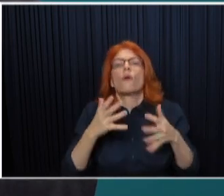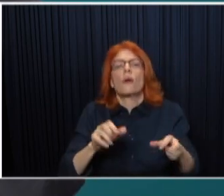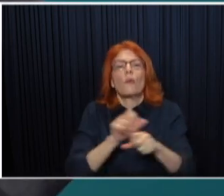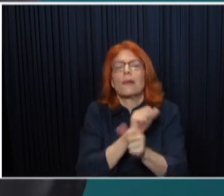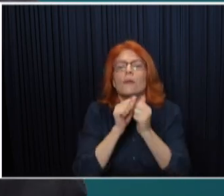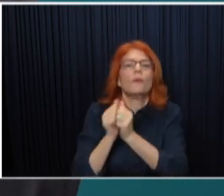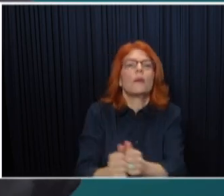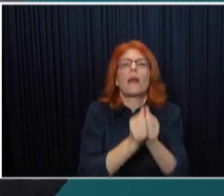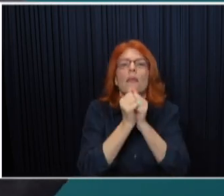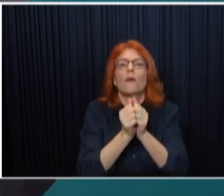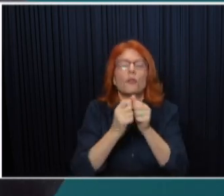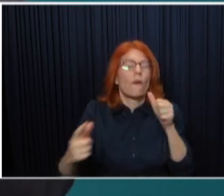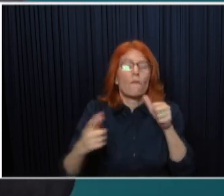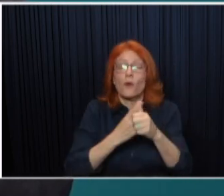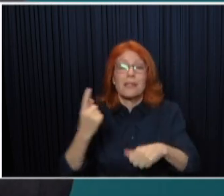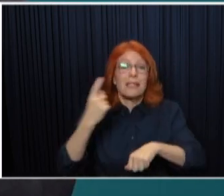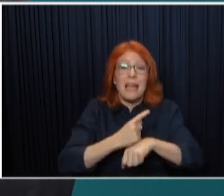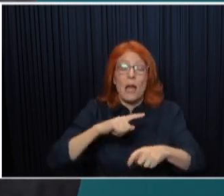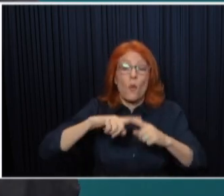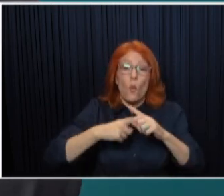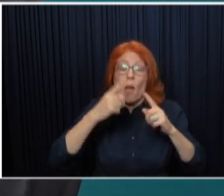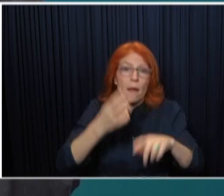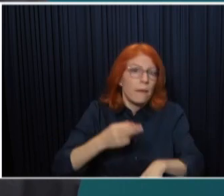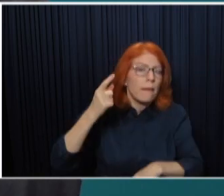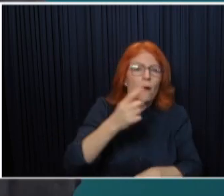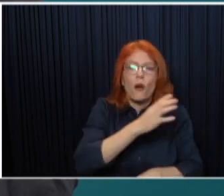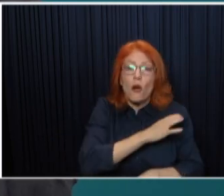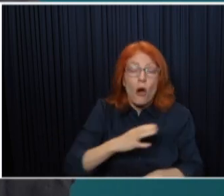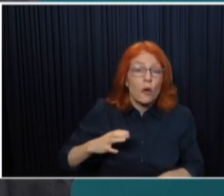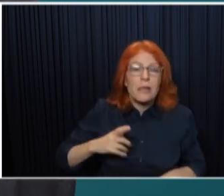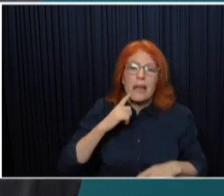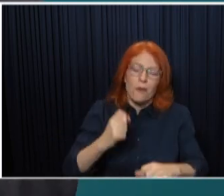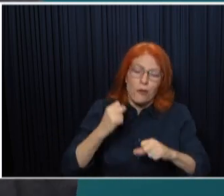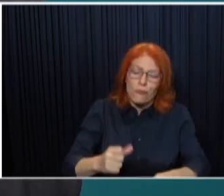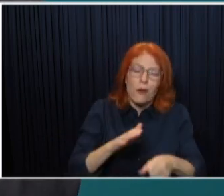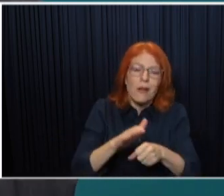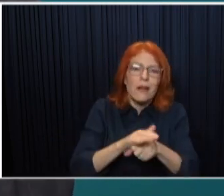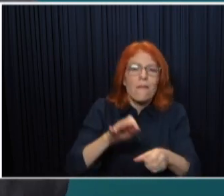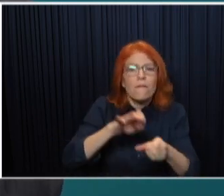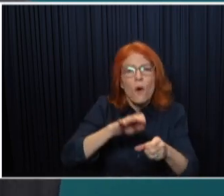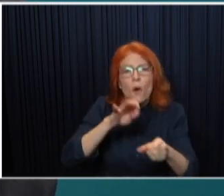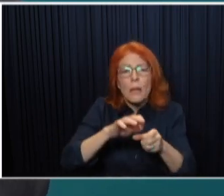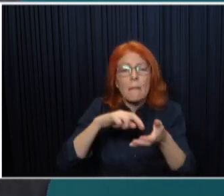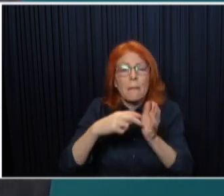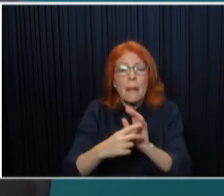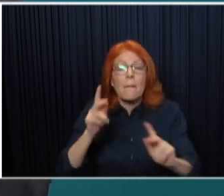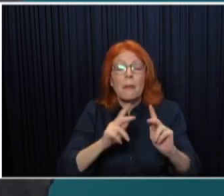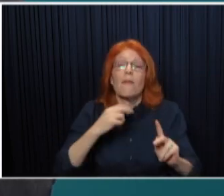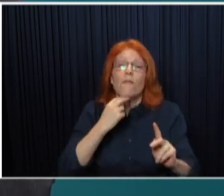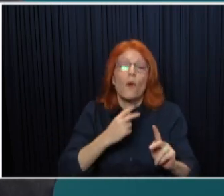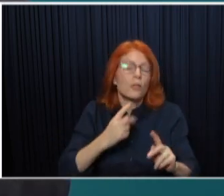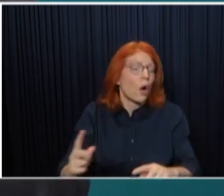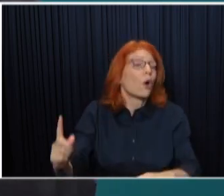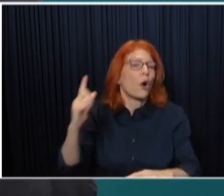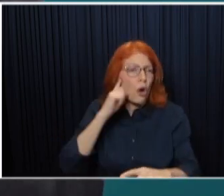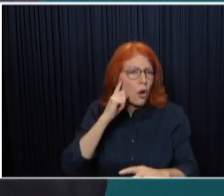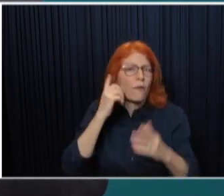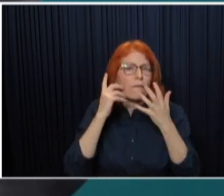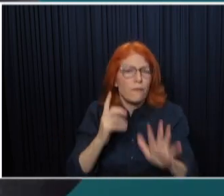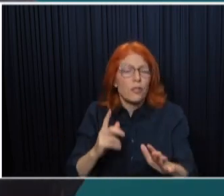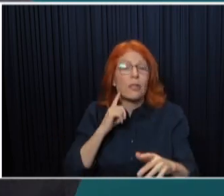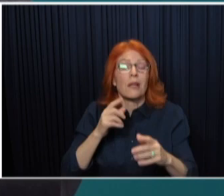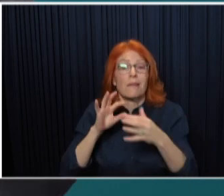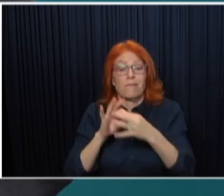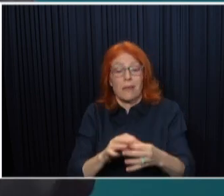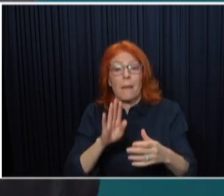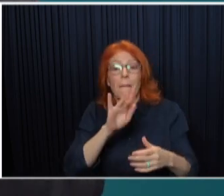together so that on day one, when we get to Congress, we have a strong enough voting bloc that we can ensure that people's voices are heard on bills that